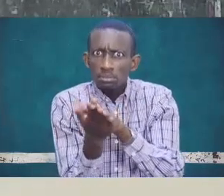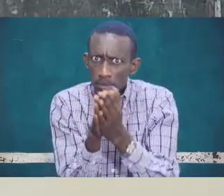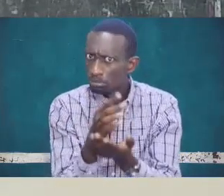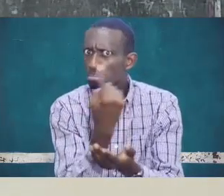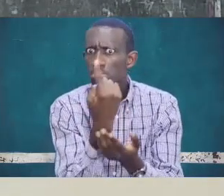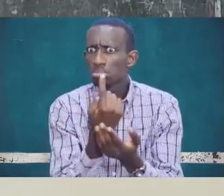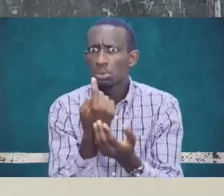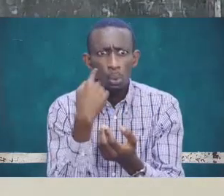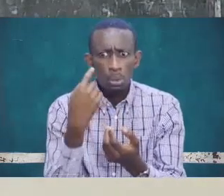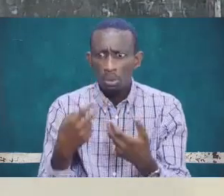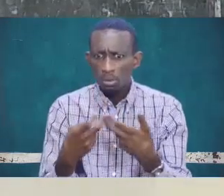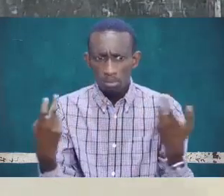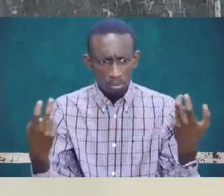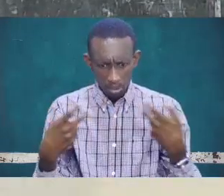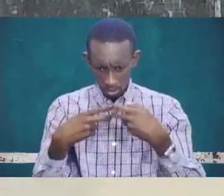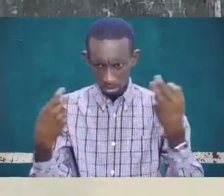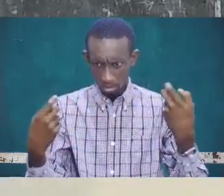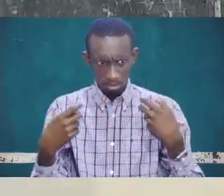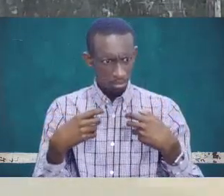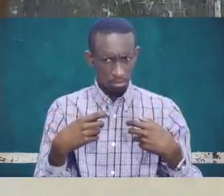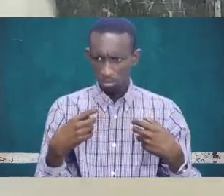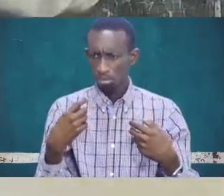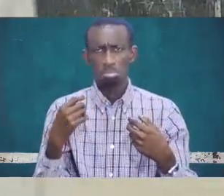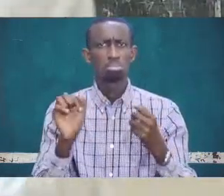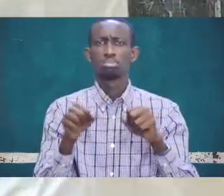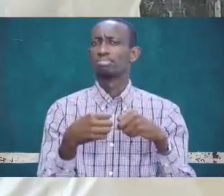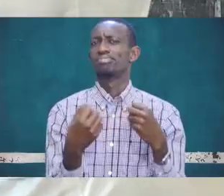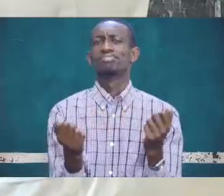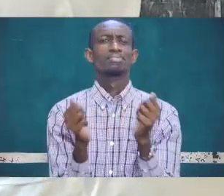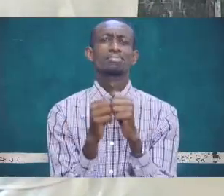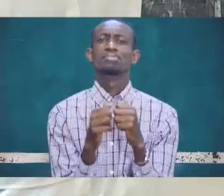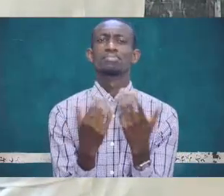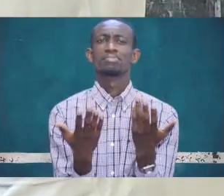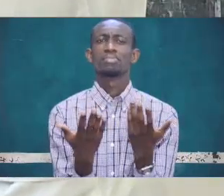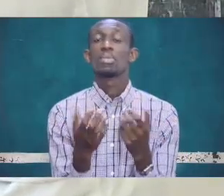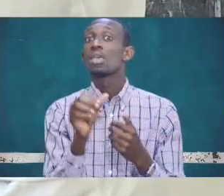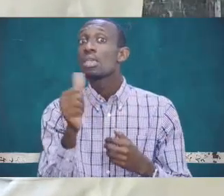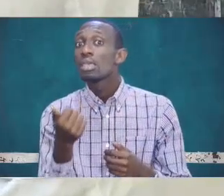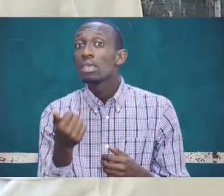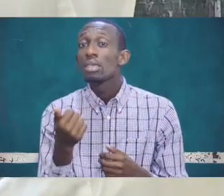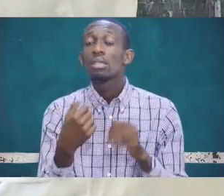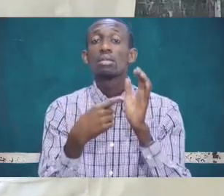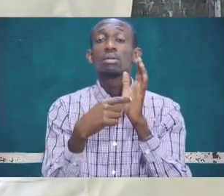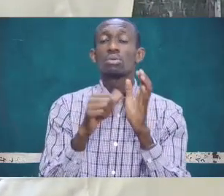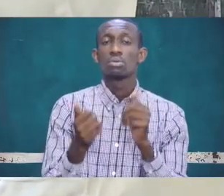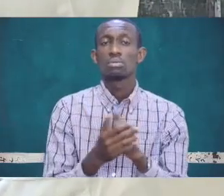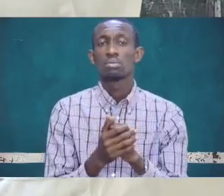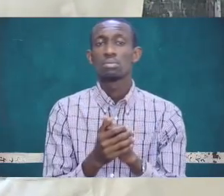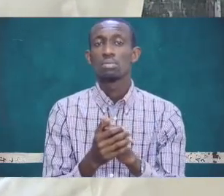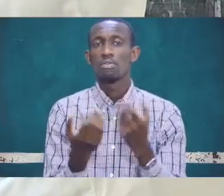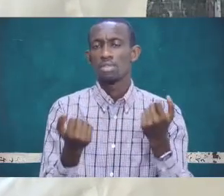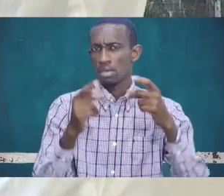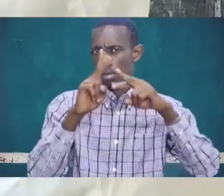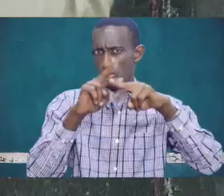distributed. And you remember we also mentioned something like if you have salt and